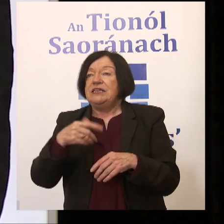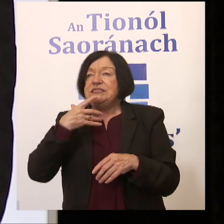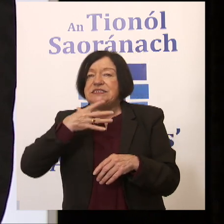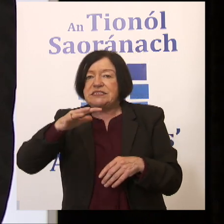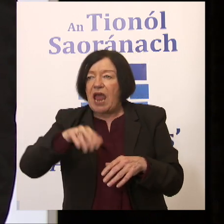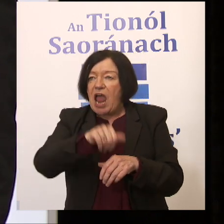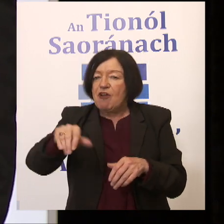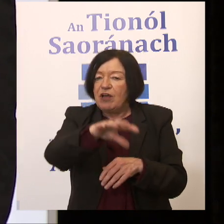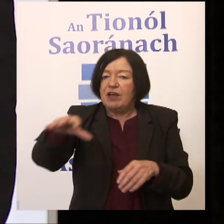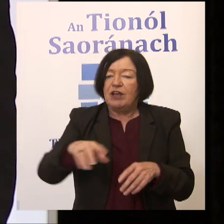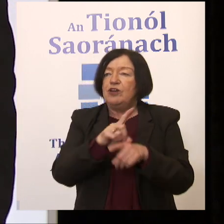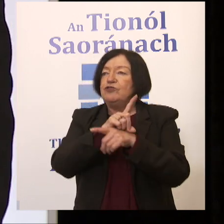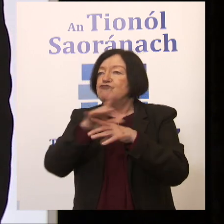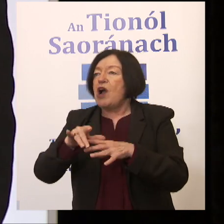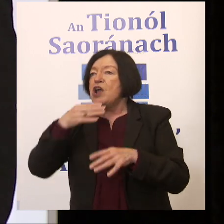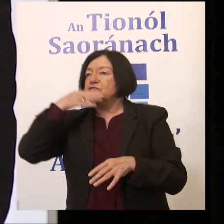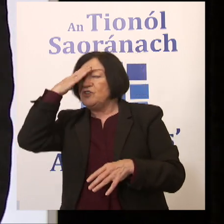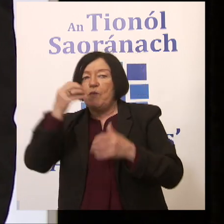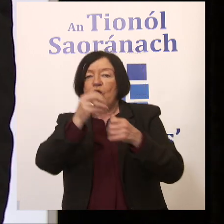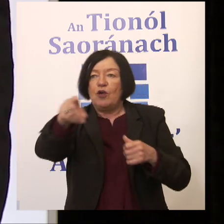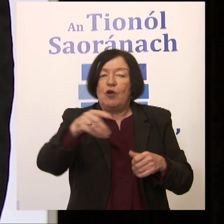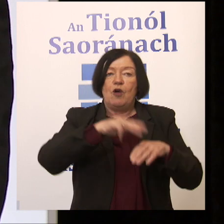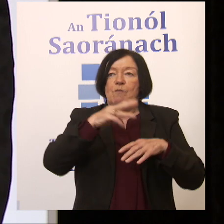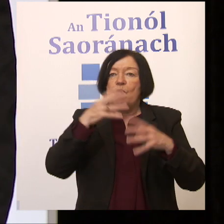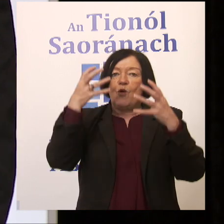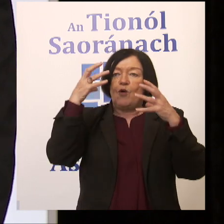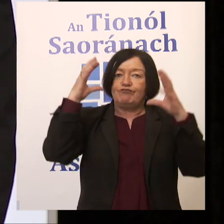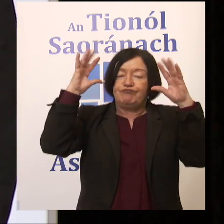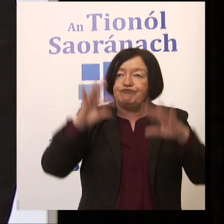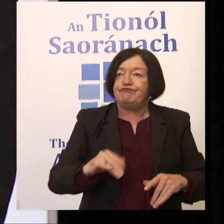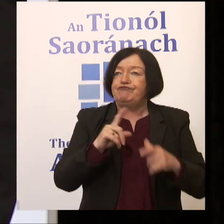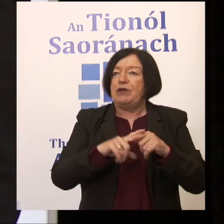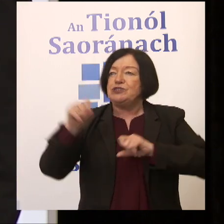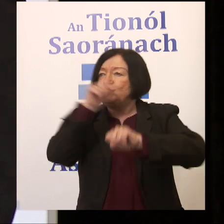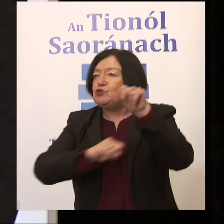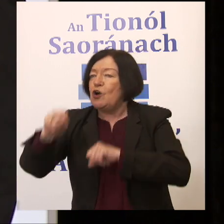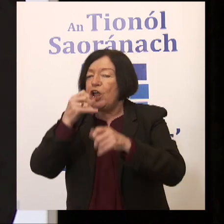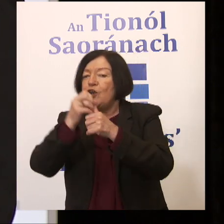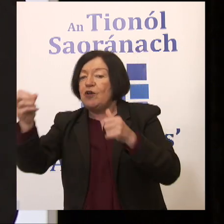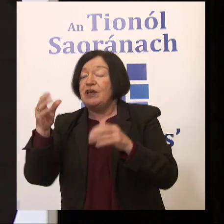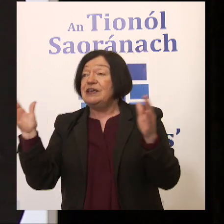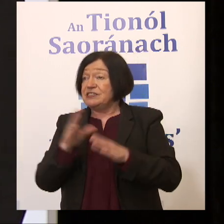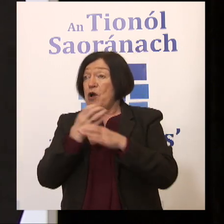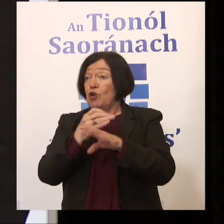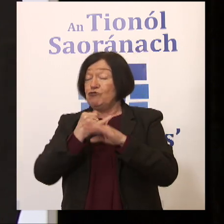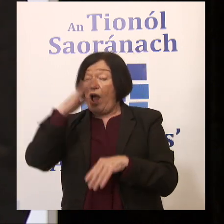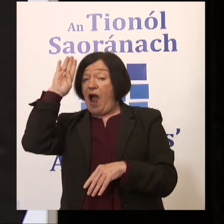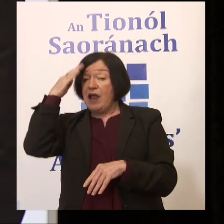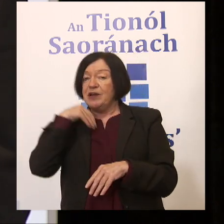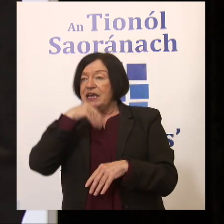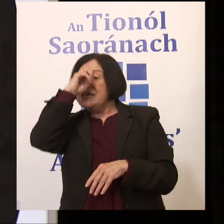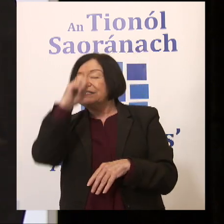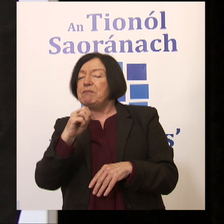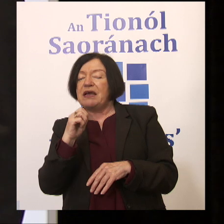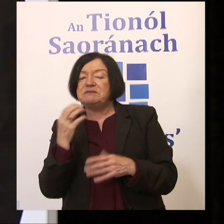areas, drier summers for some, wetter, stormier winters for others, that even in a small country like Ireland, we might expect